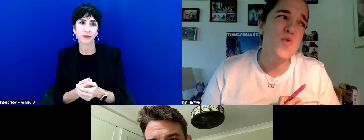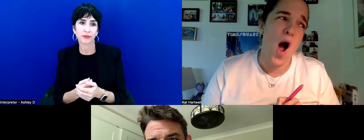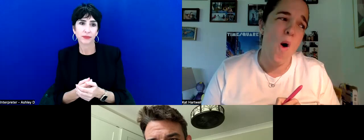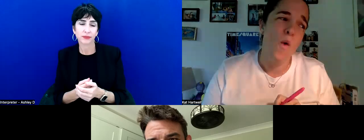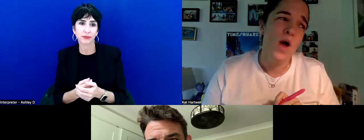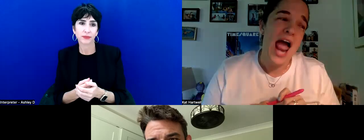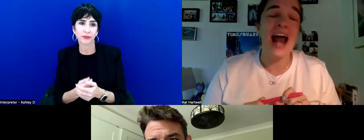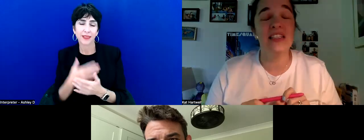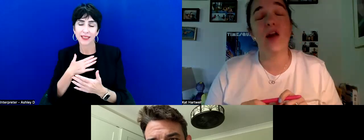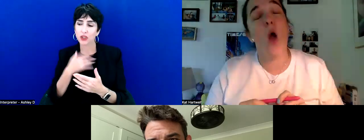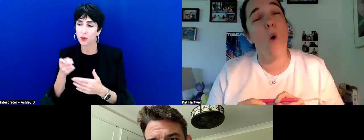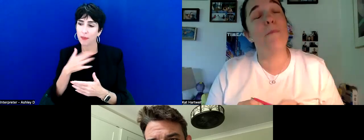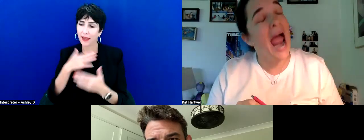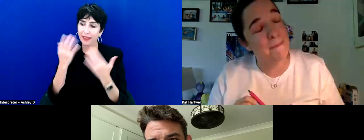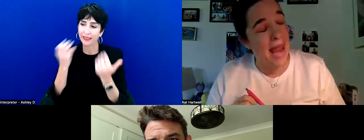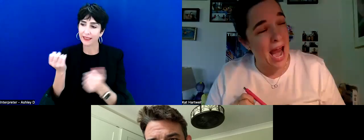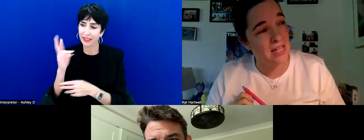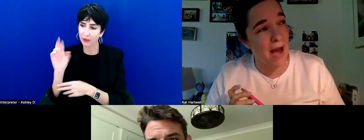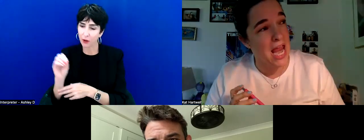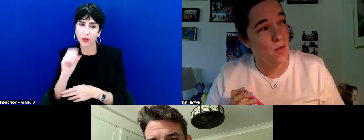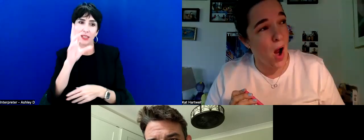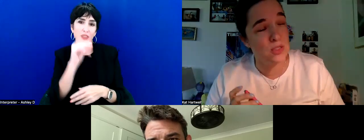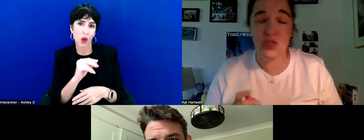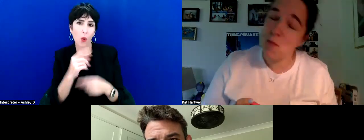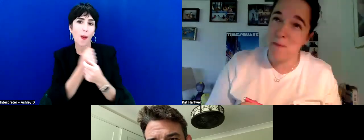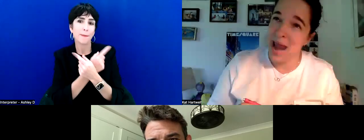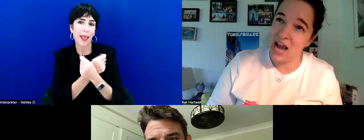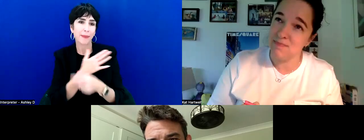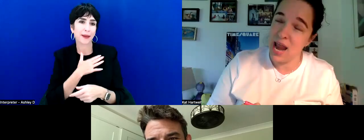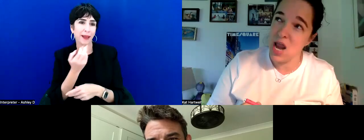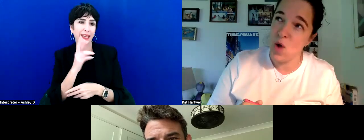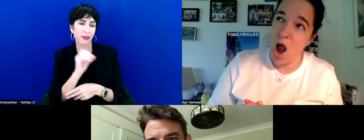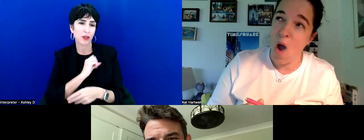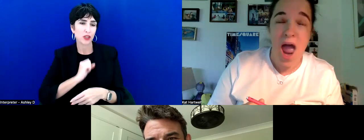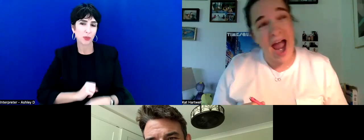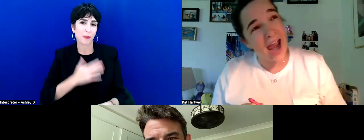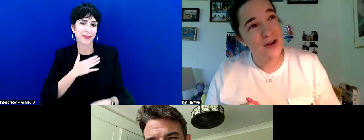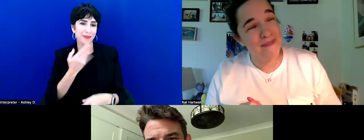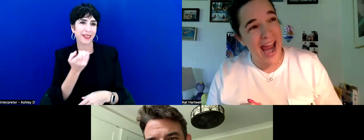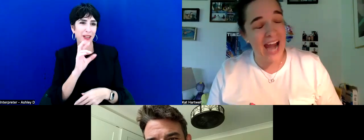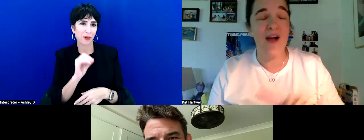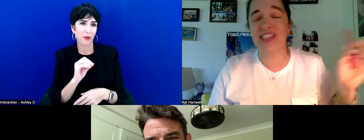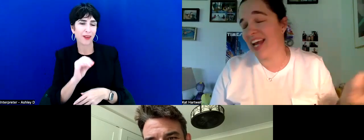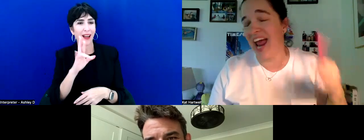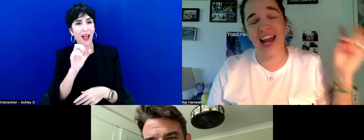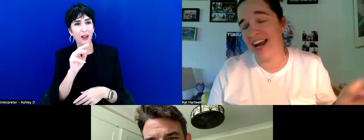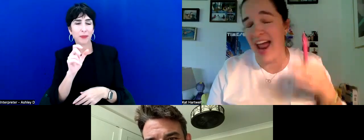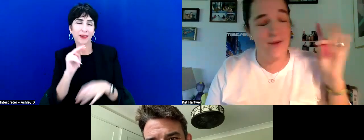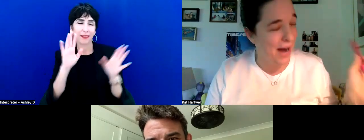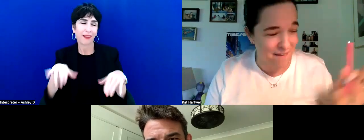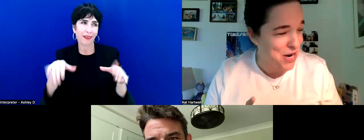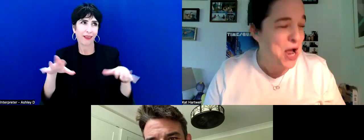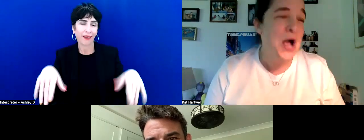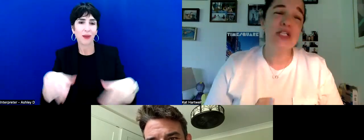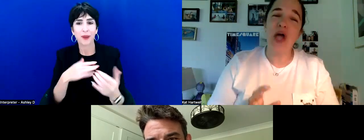my hero. And he thought, no, Batman is my hero, Superman, my hero, Iron Man. I was like,